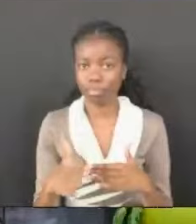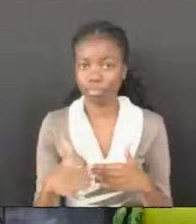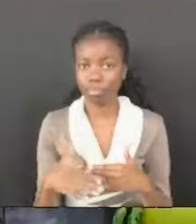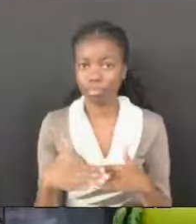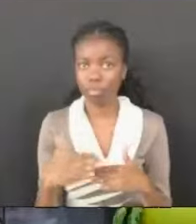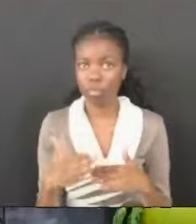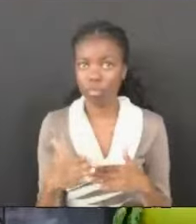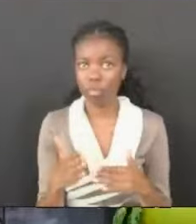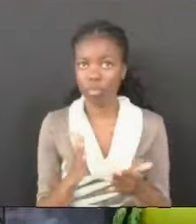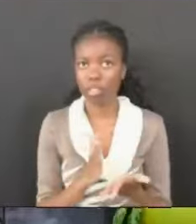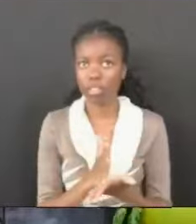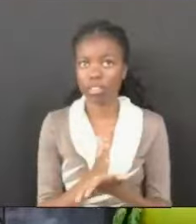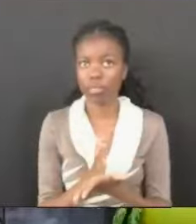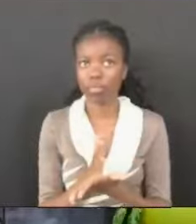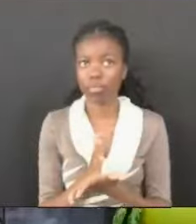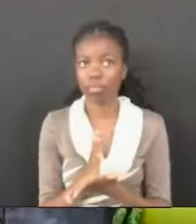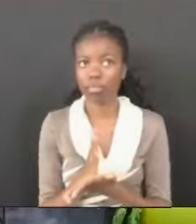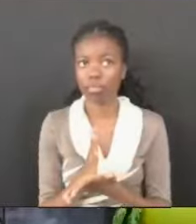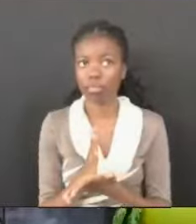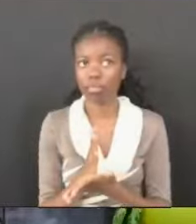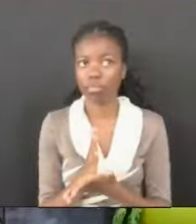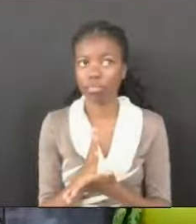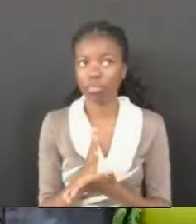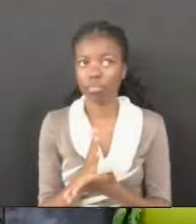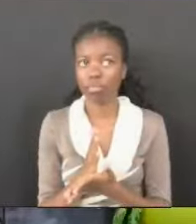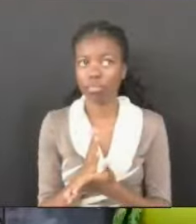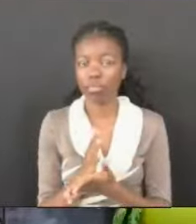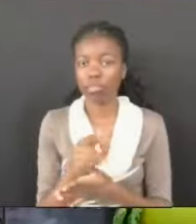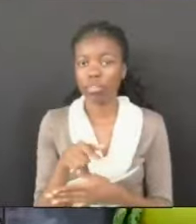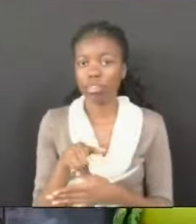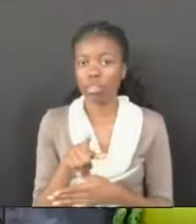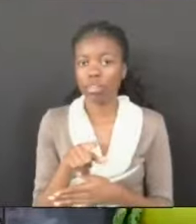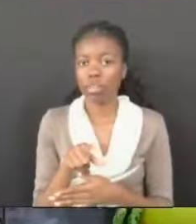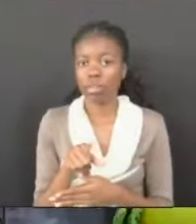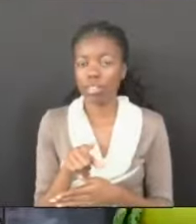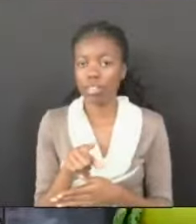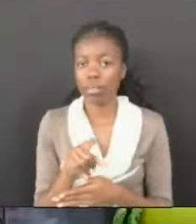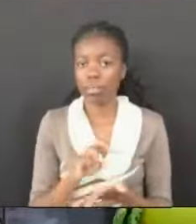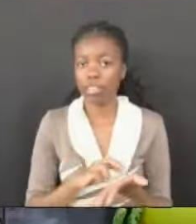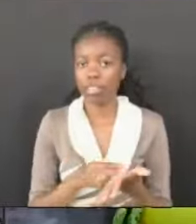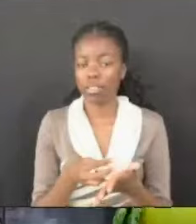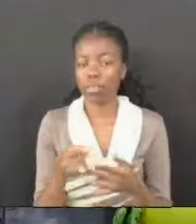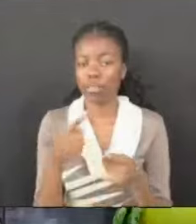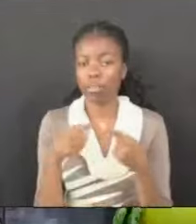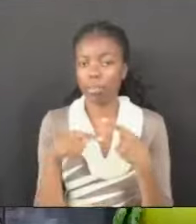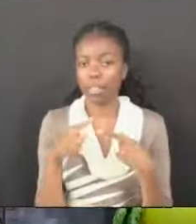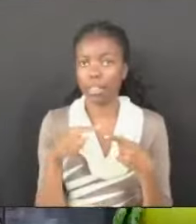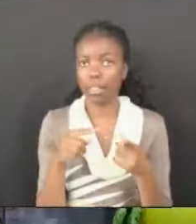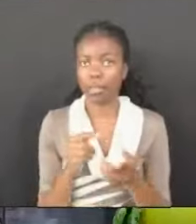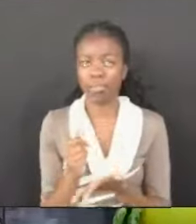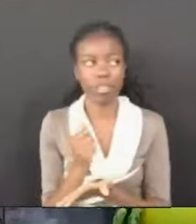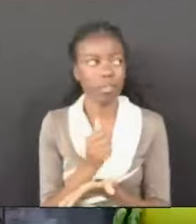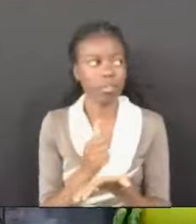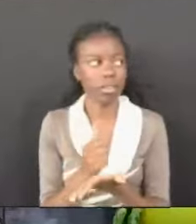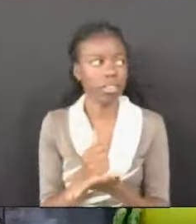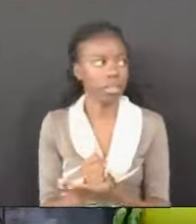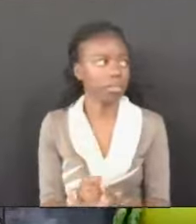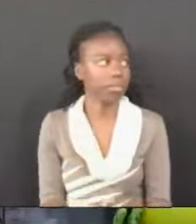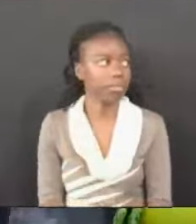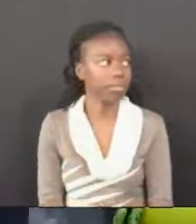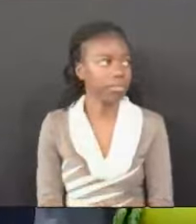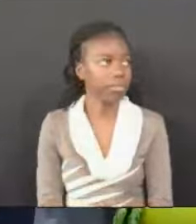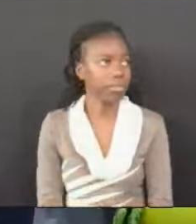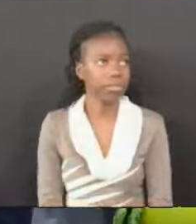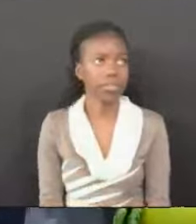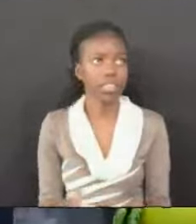Always true we mean to be. Amen? Let us pray.